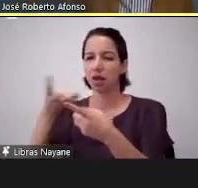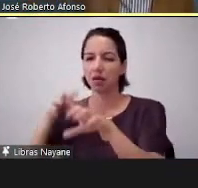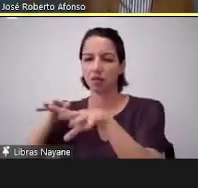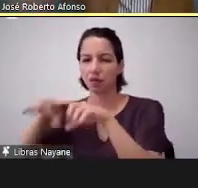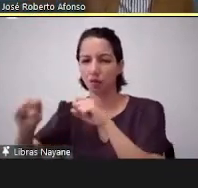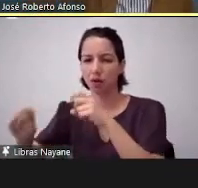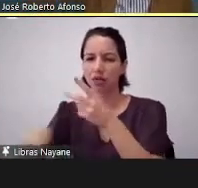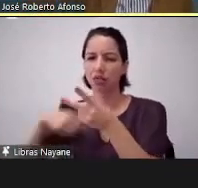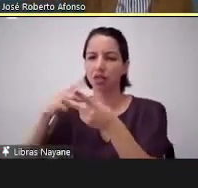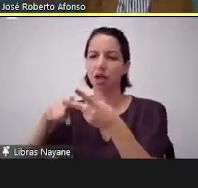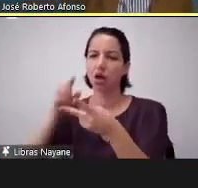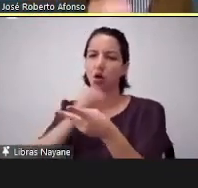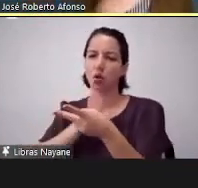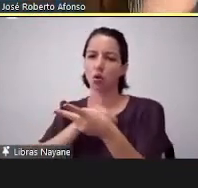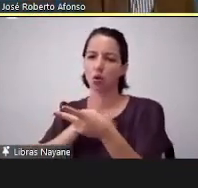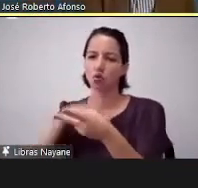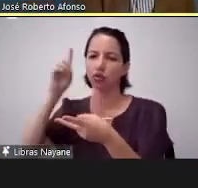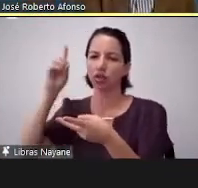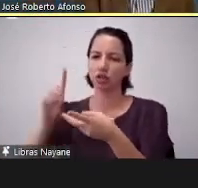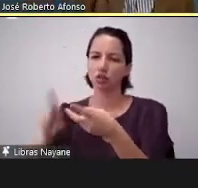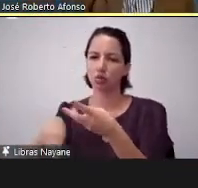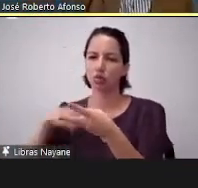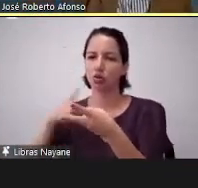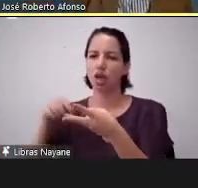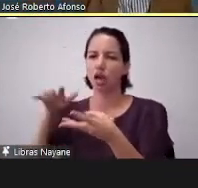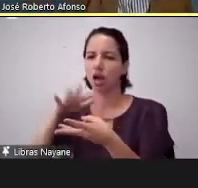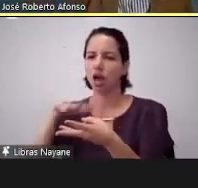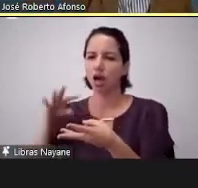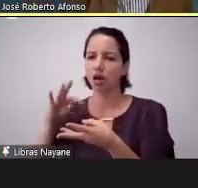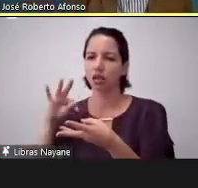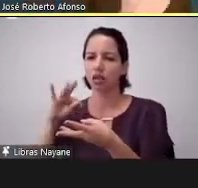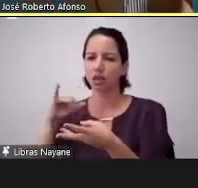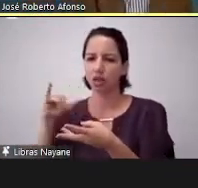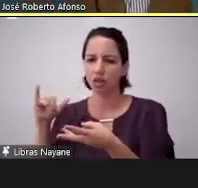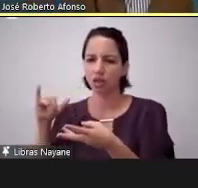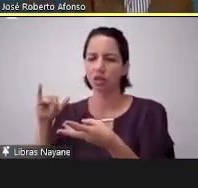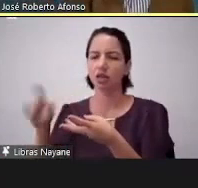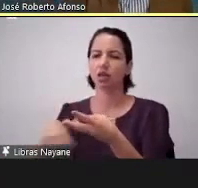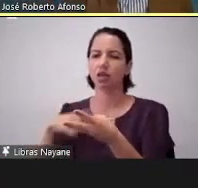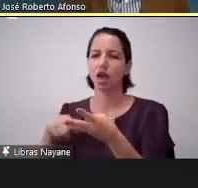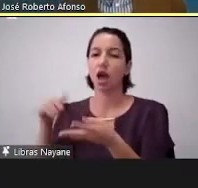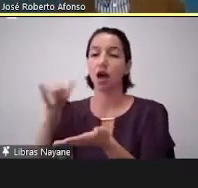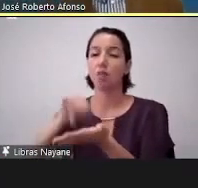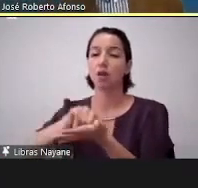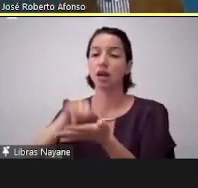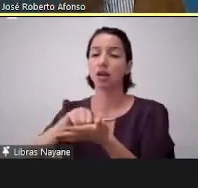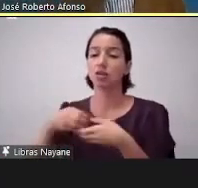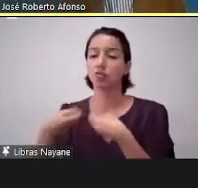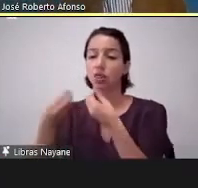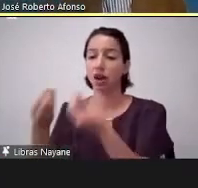well qualified and paid workers in IT,